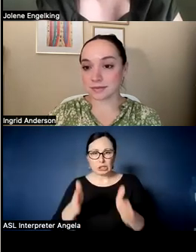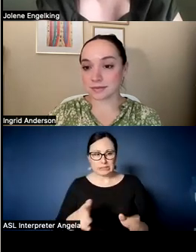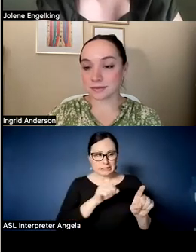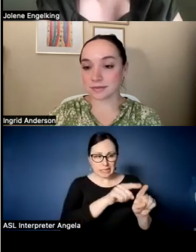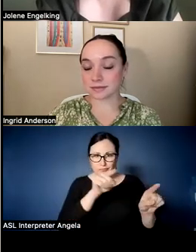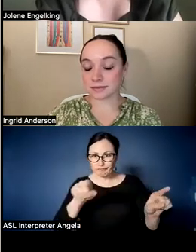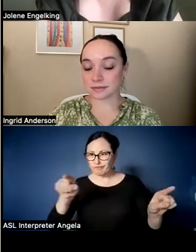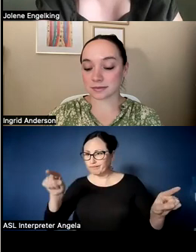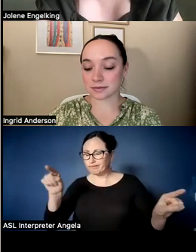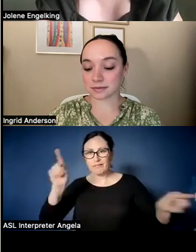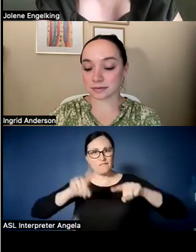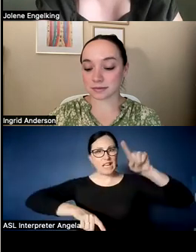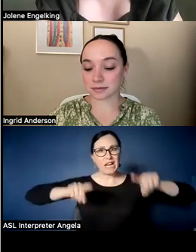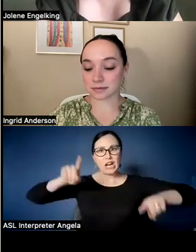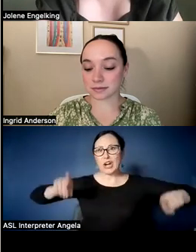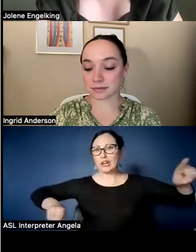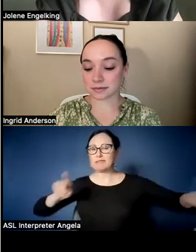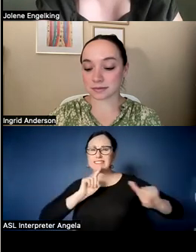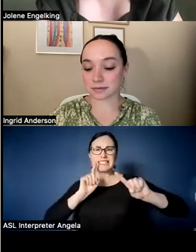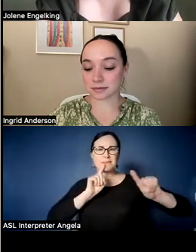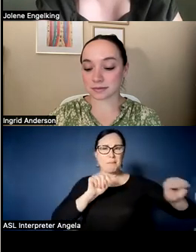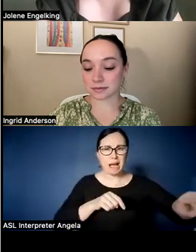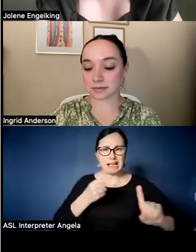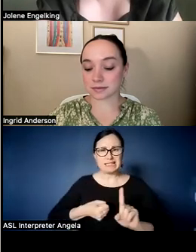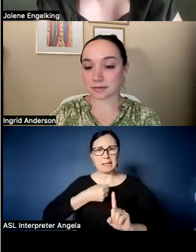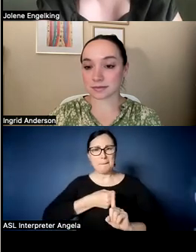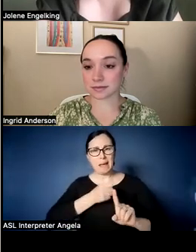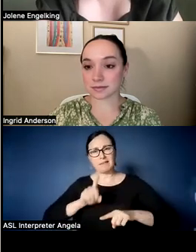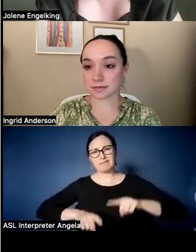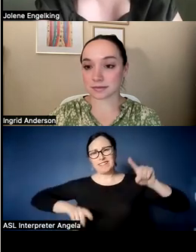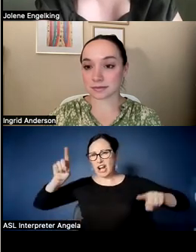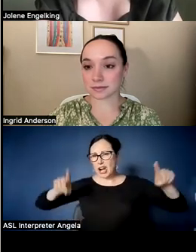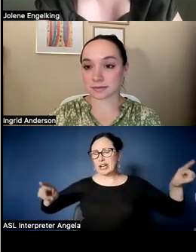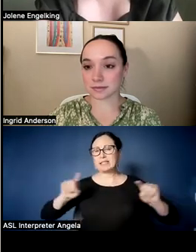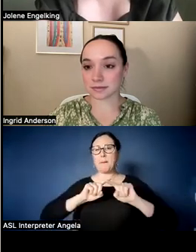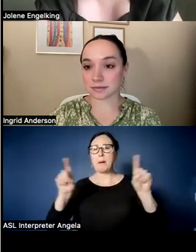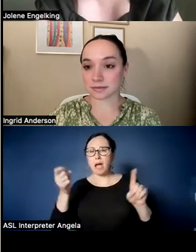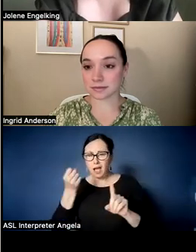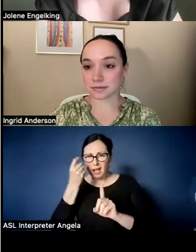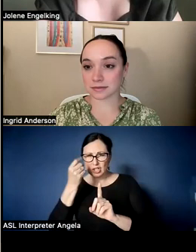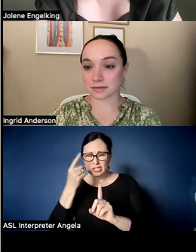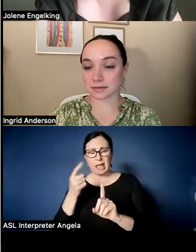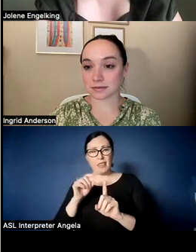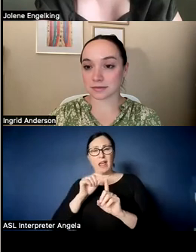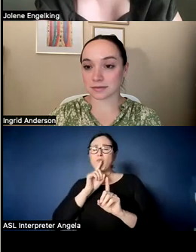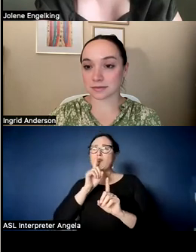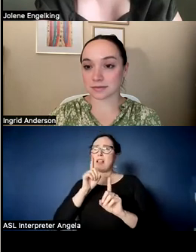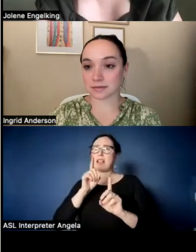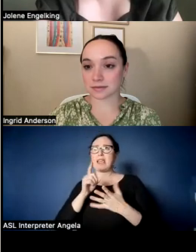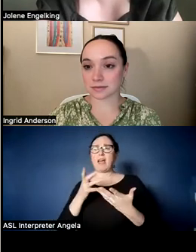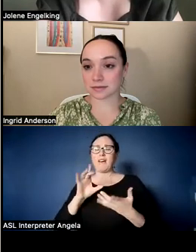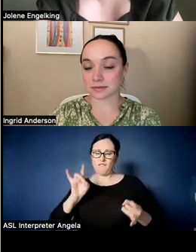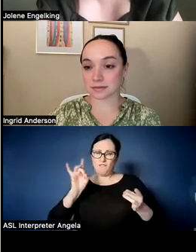but also recognizing that ripple effect that the violence has had on